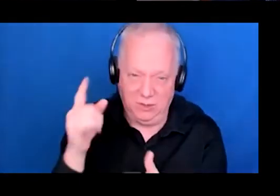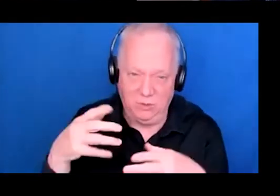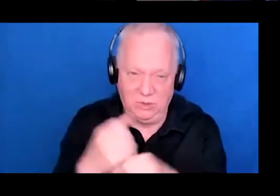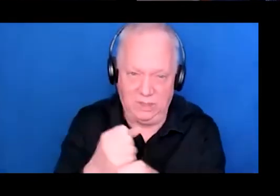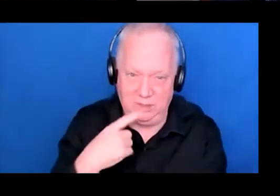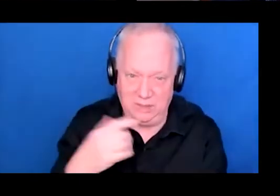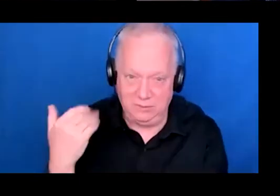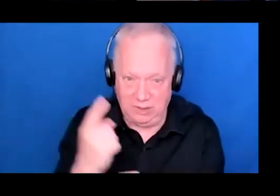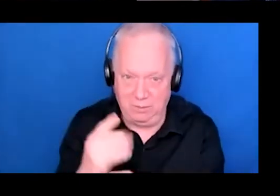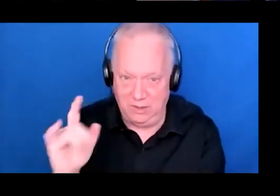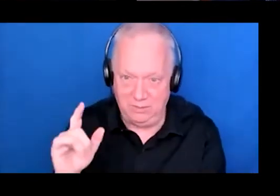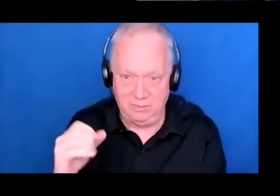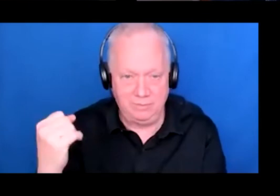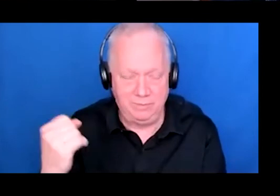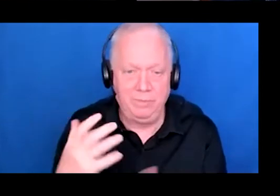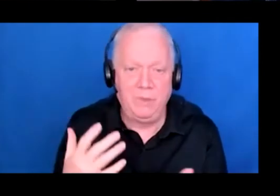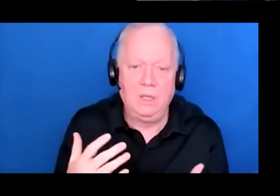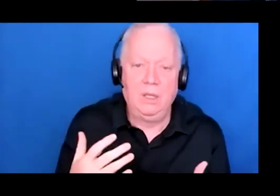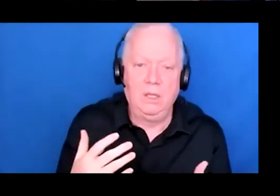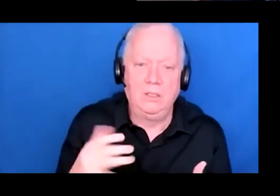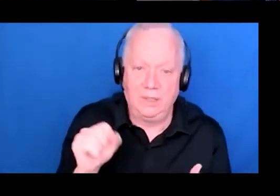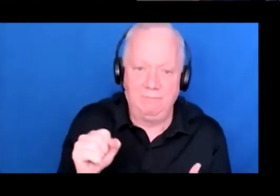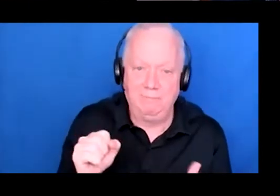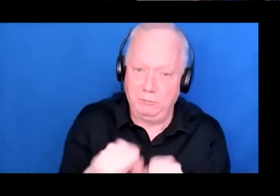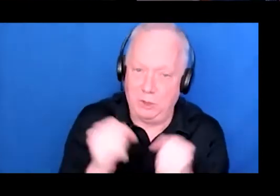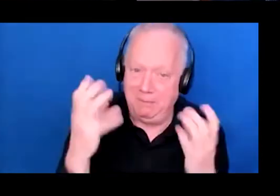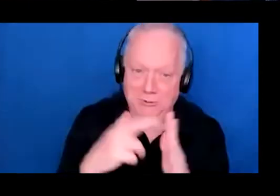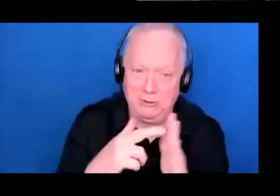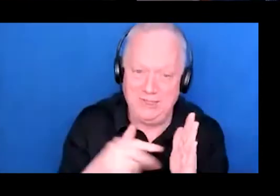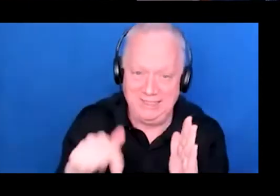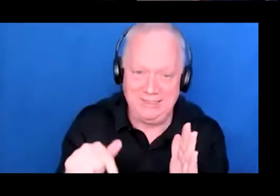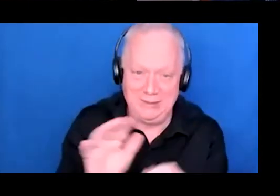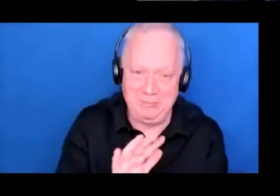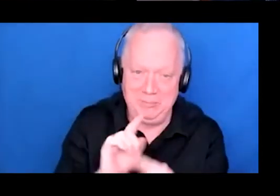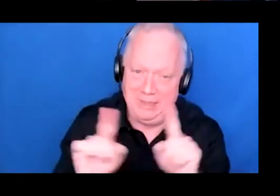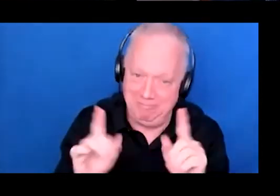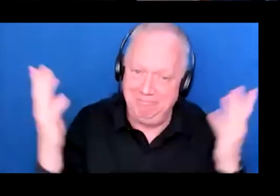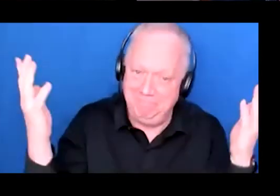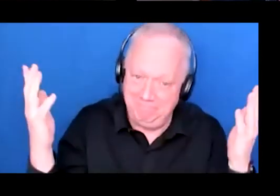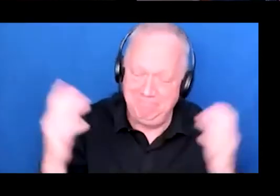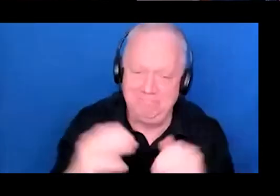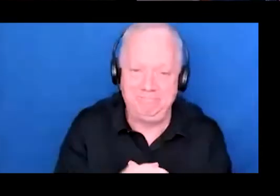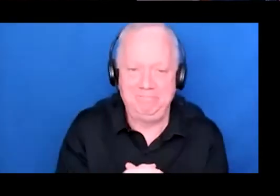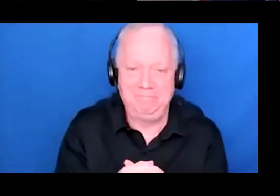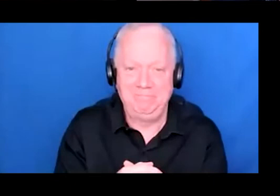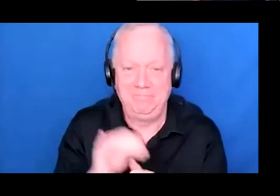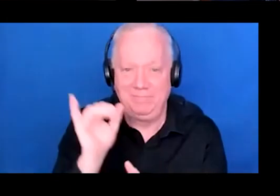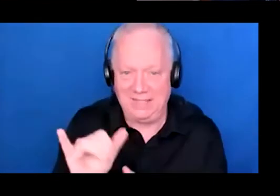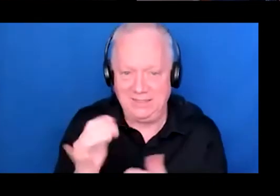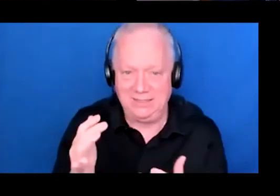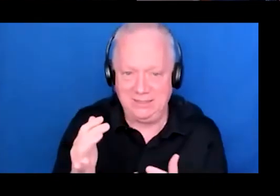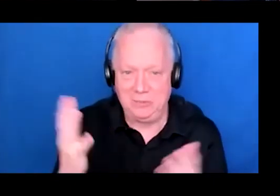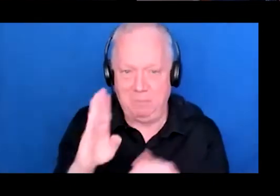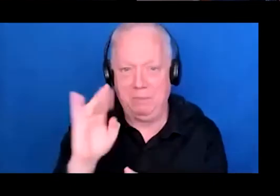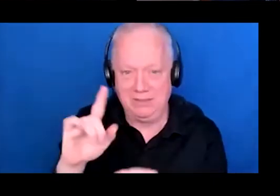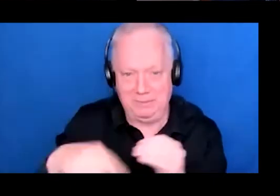the past, right, Bill? So yeah, broke a lot of rules on this one, but you know, That's what